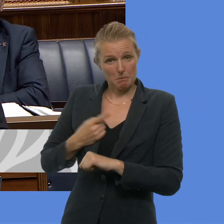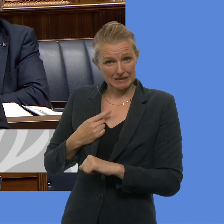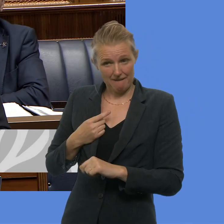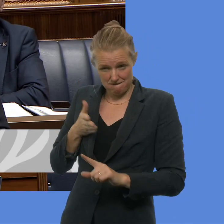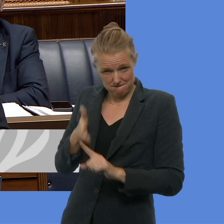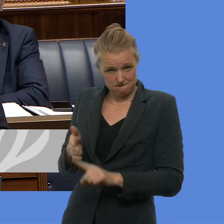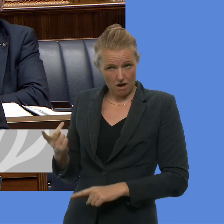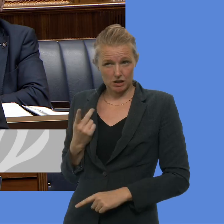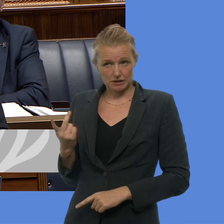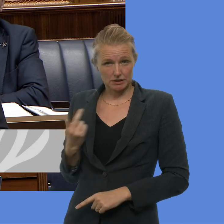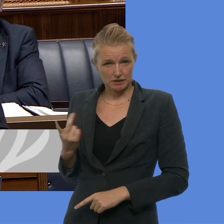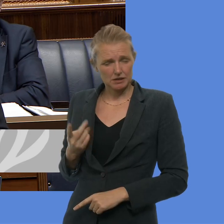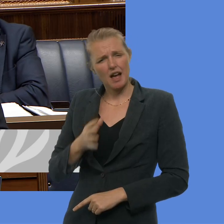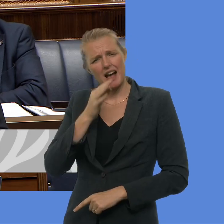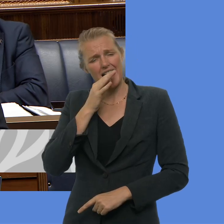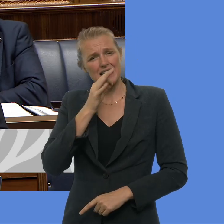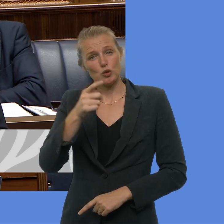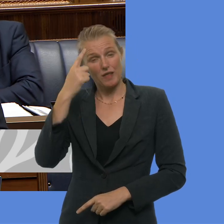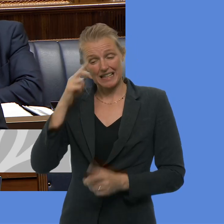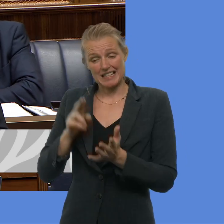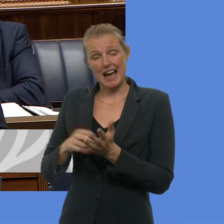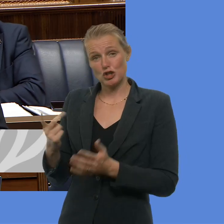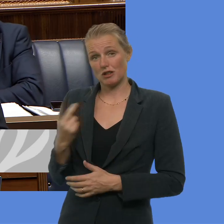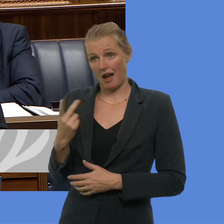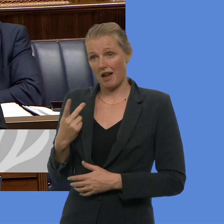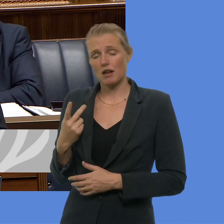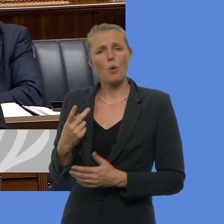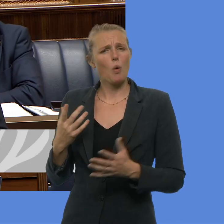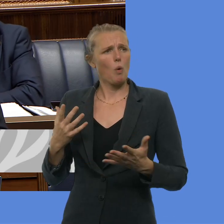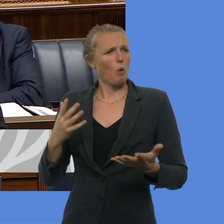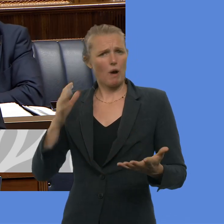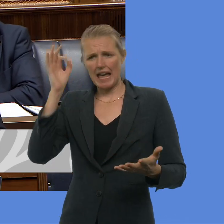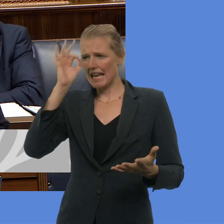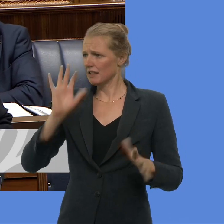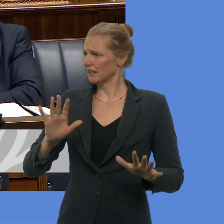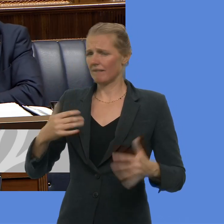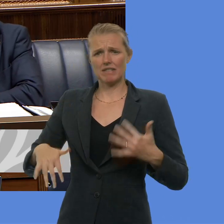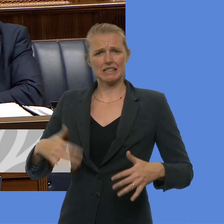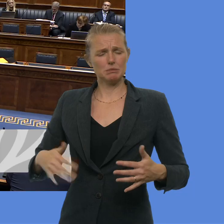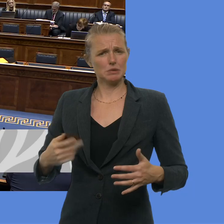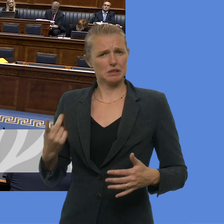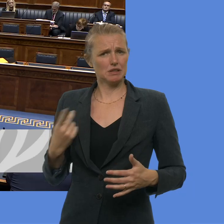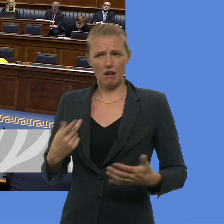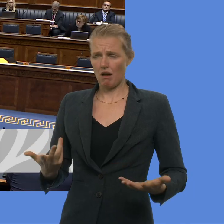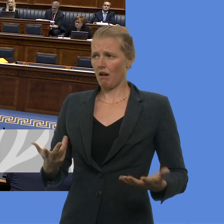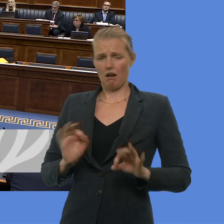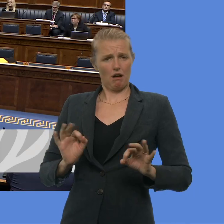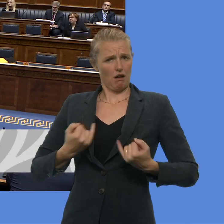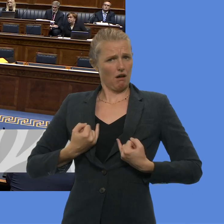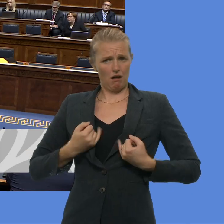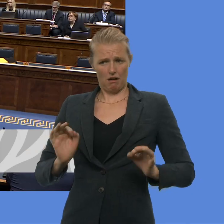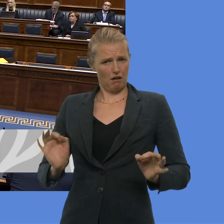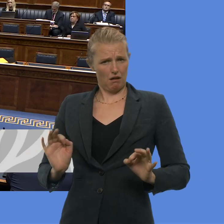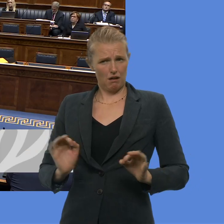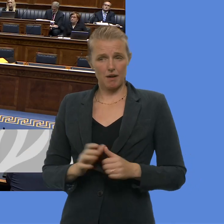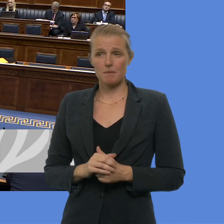myself. Do you consider Nigel and I to have been innocent victims of IRA terrorism? I